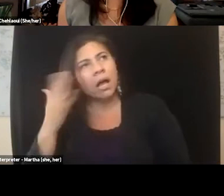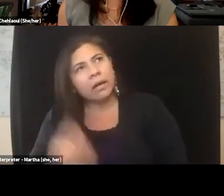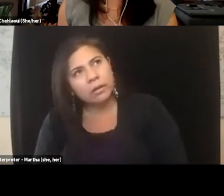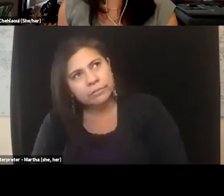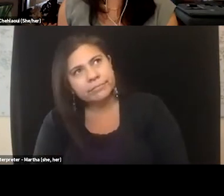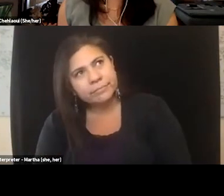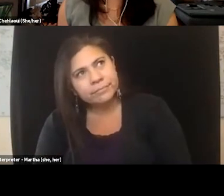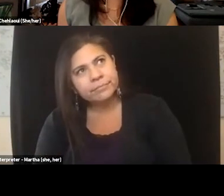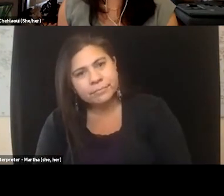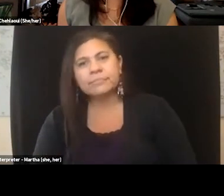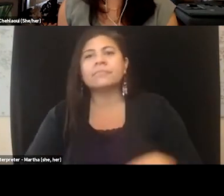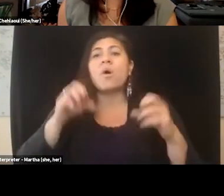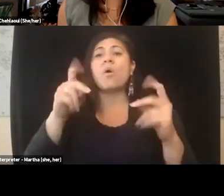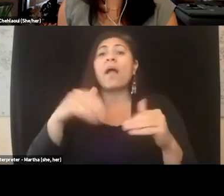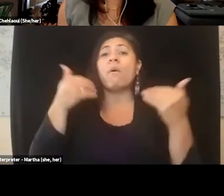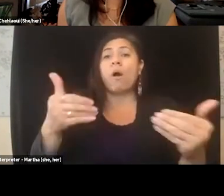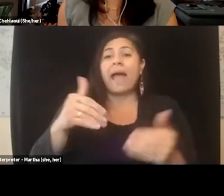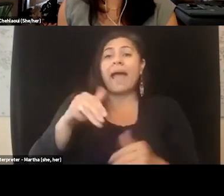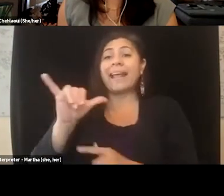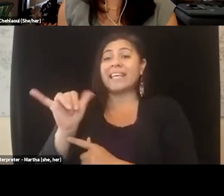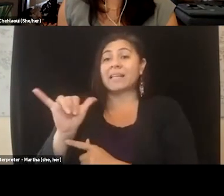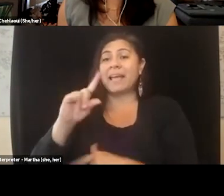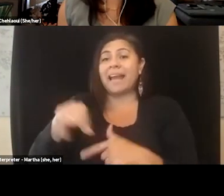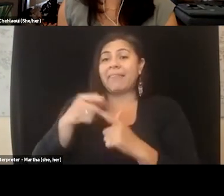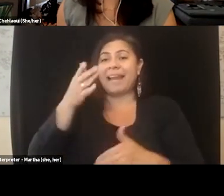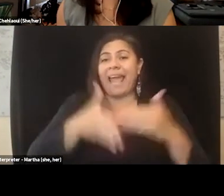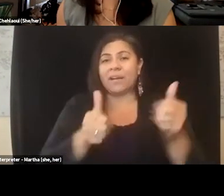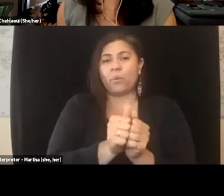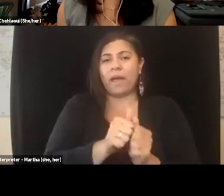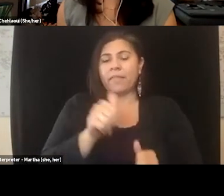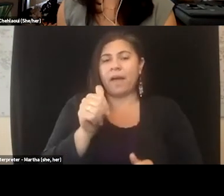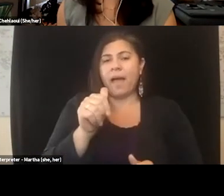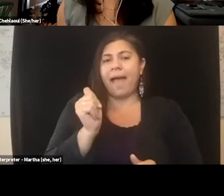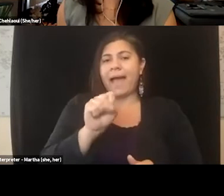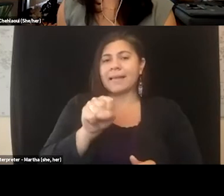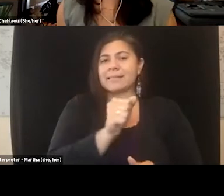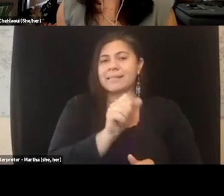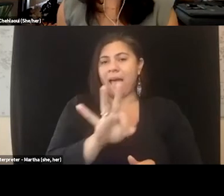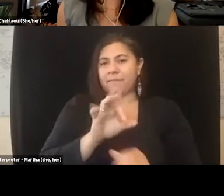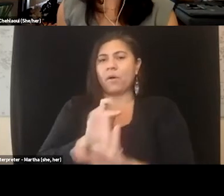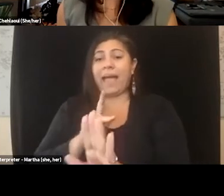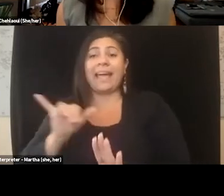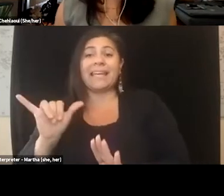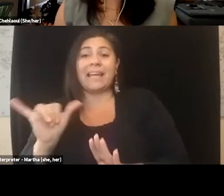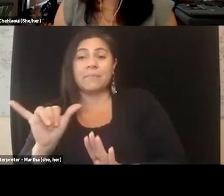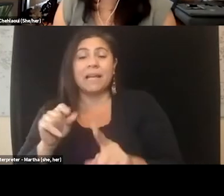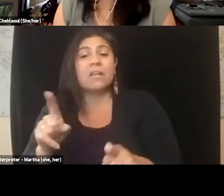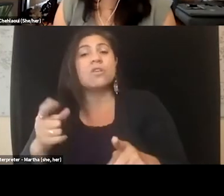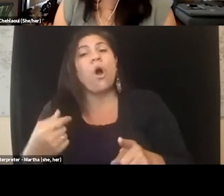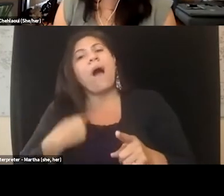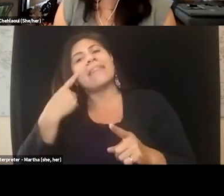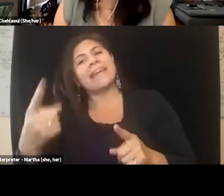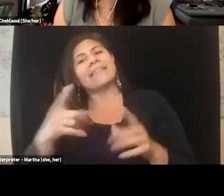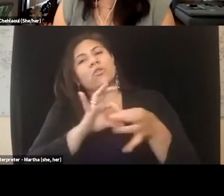Let's go to Yasmine and then we'll end with Asa. I go back to what I just said. The relation that the US have with most of our countries